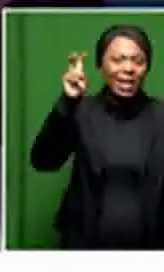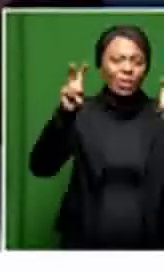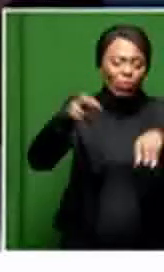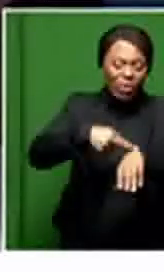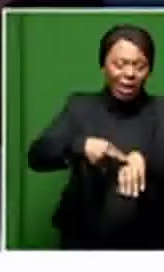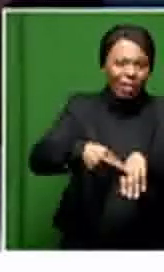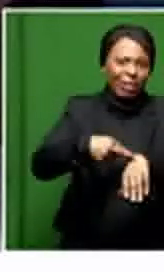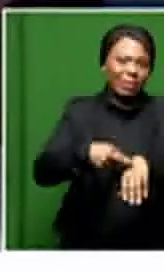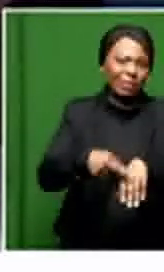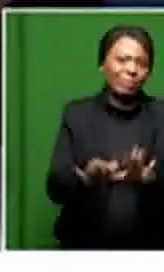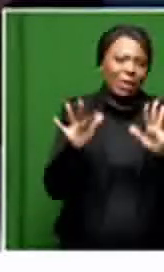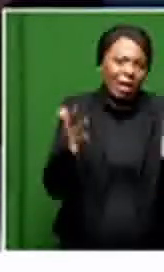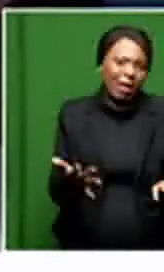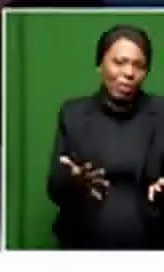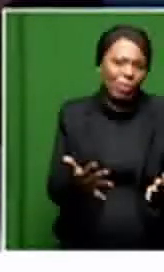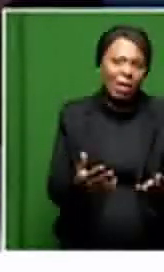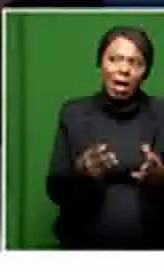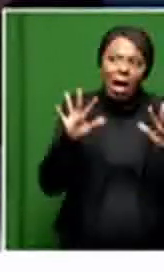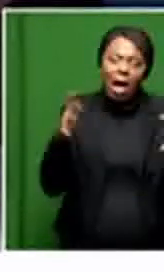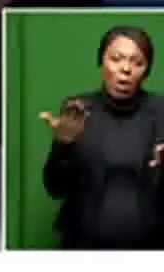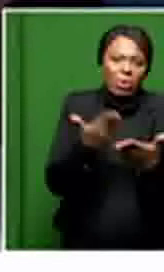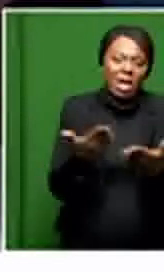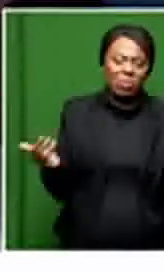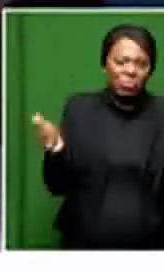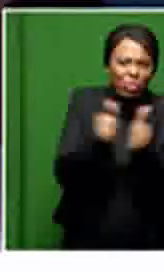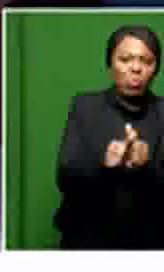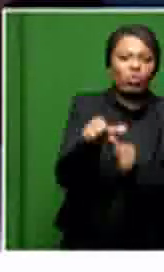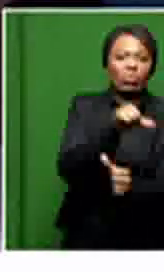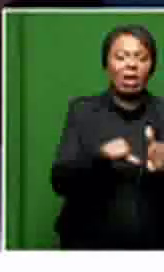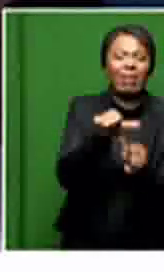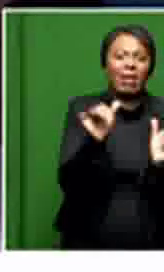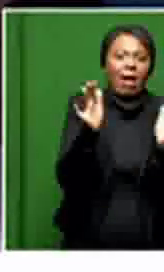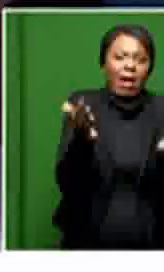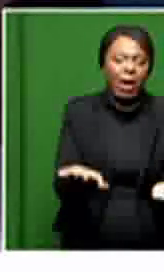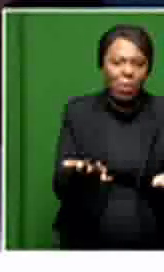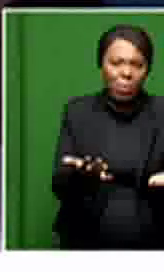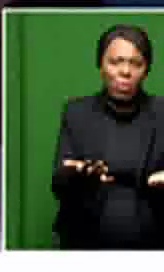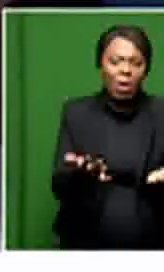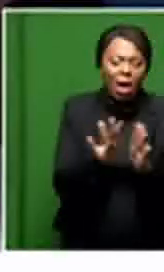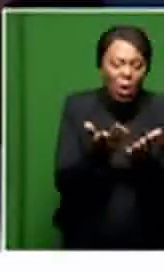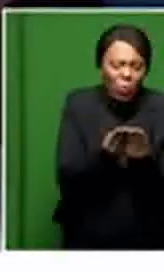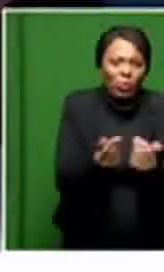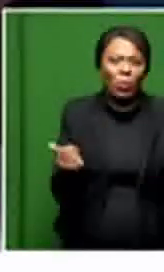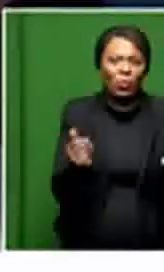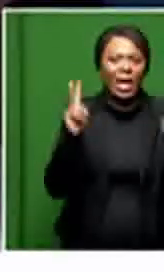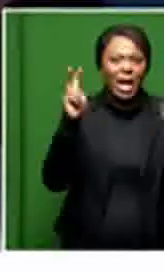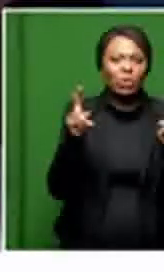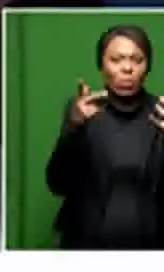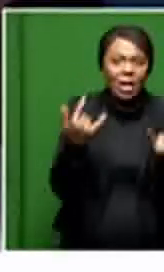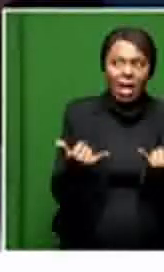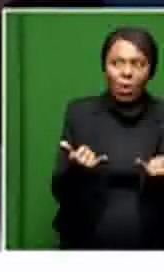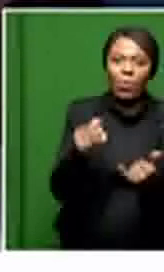the re-racialization of our society? And that is why in the book, we do say how Siya Kolisi